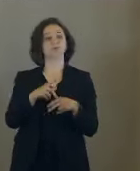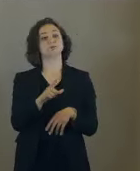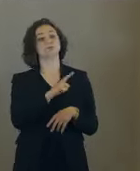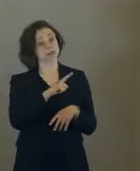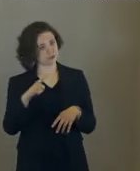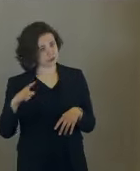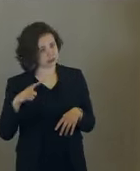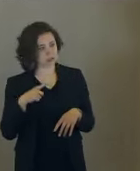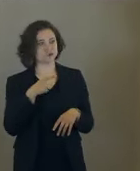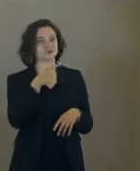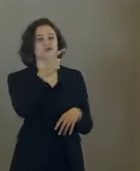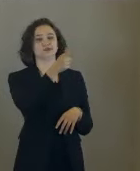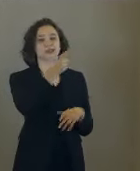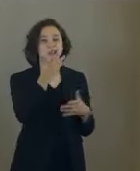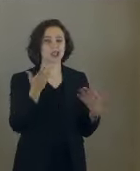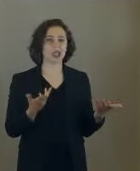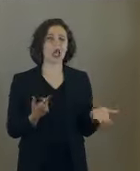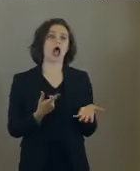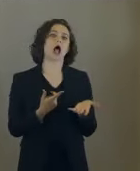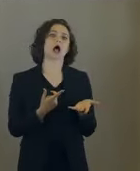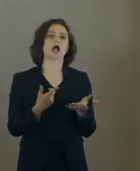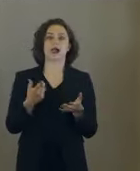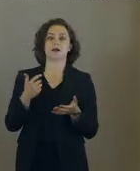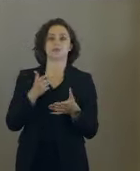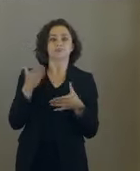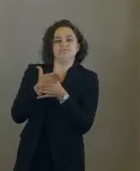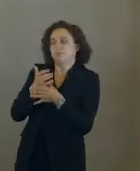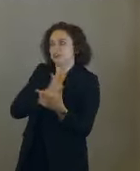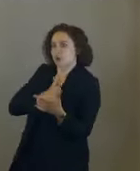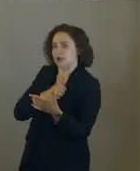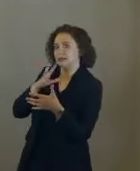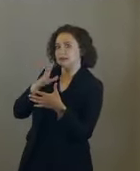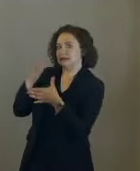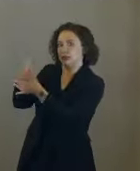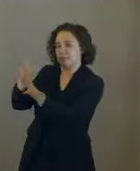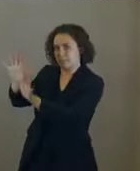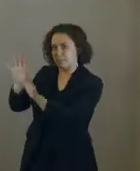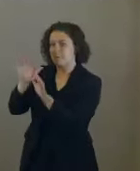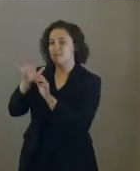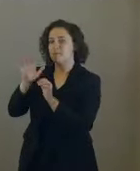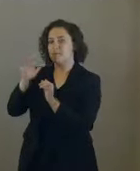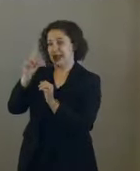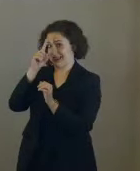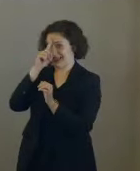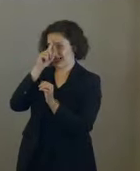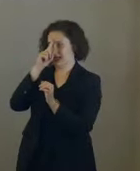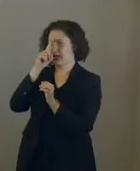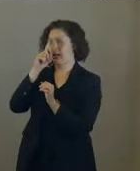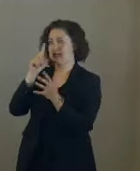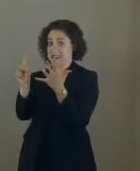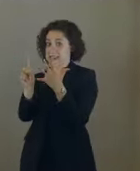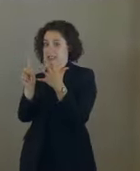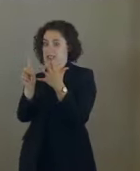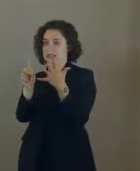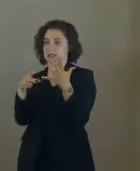to have I'm sorry, conversation. I'm sorry, Mr. Chair, for the interruption. I think that there's an item D, which